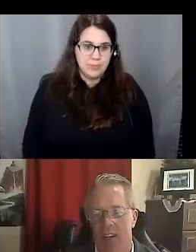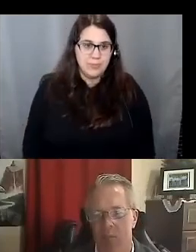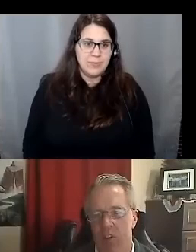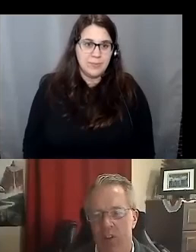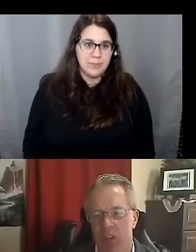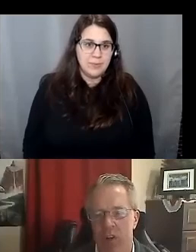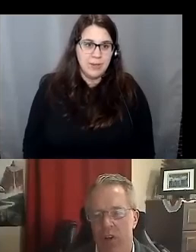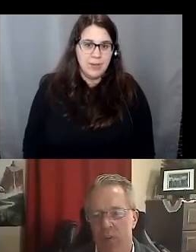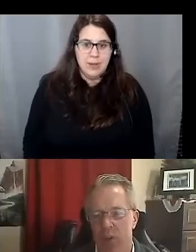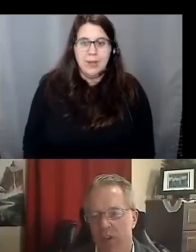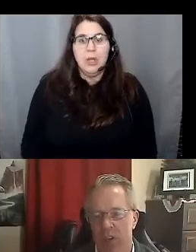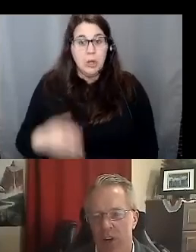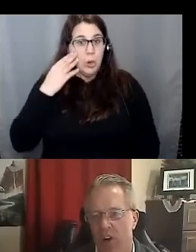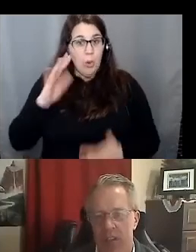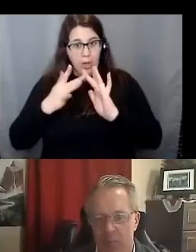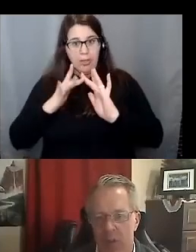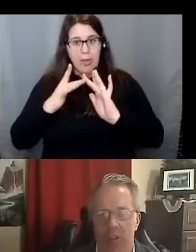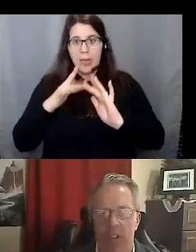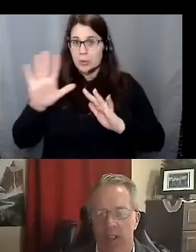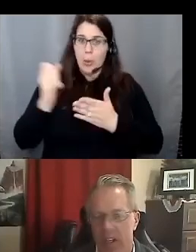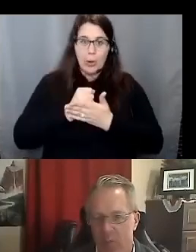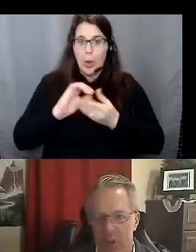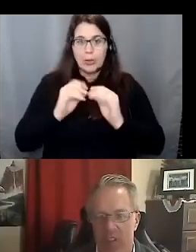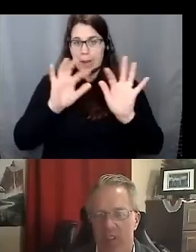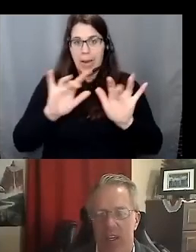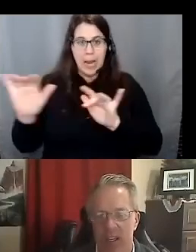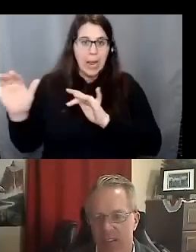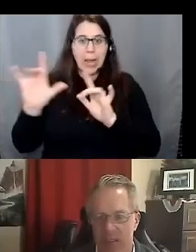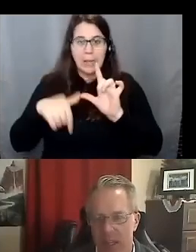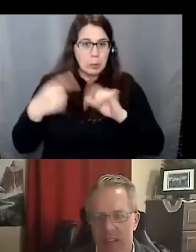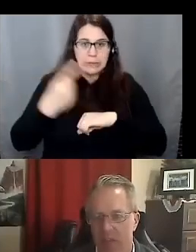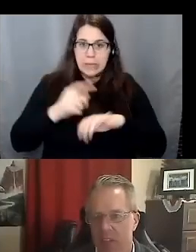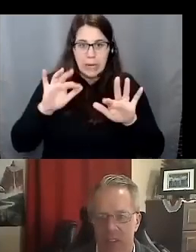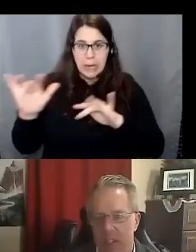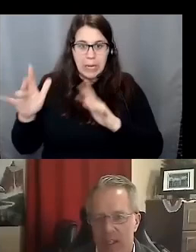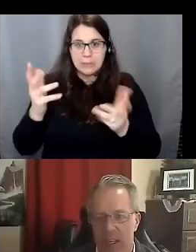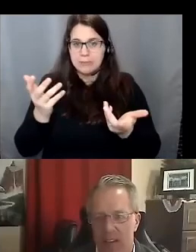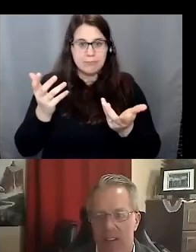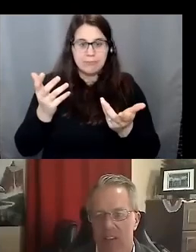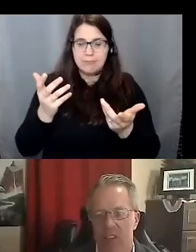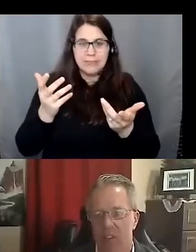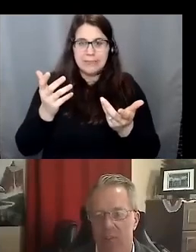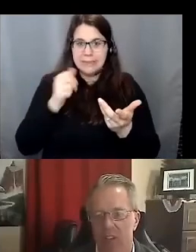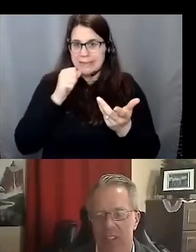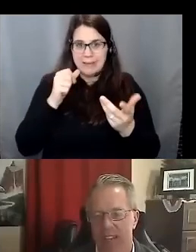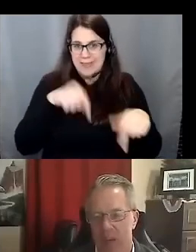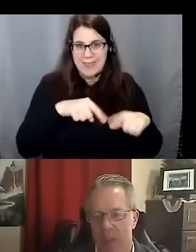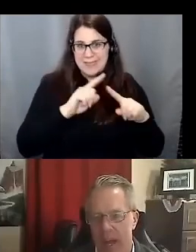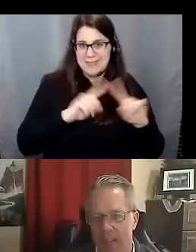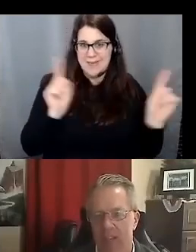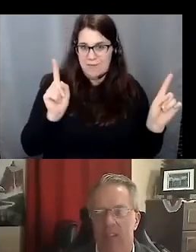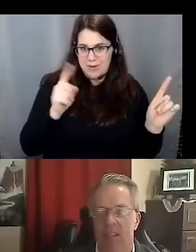unlike an online purchase where you go in and you put your card number and the expiration date and some of that information, yeah, the system doesn't